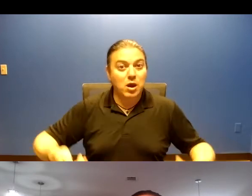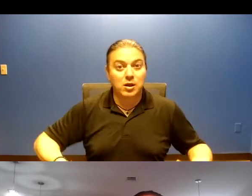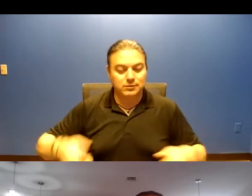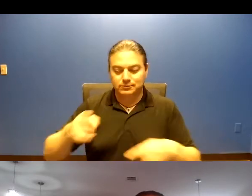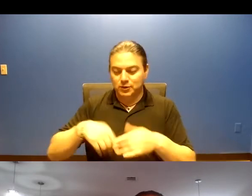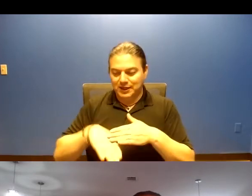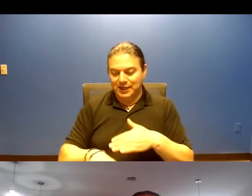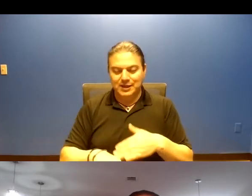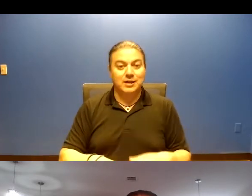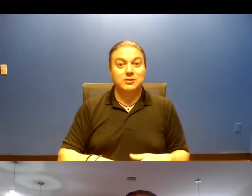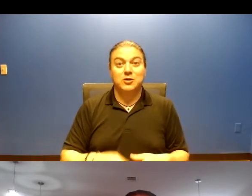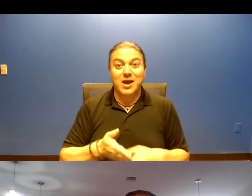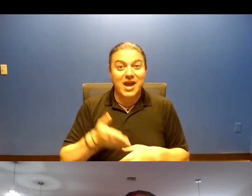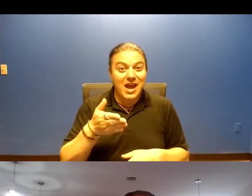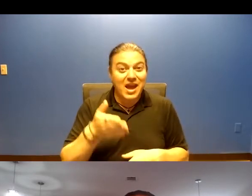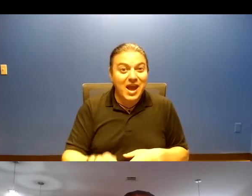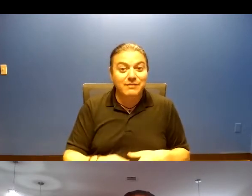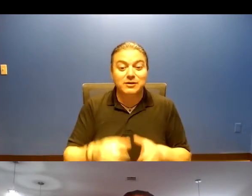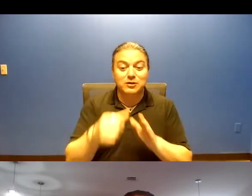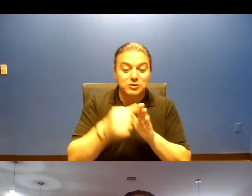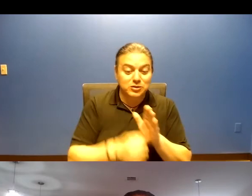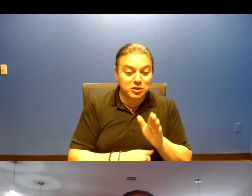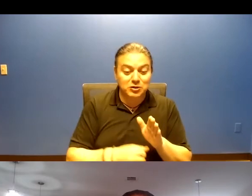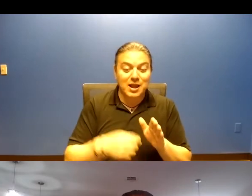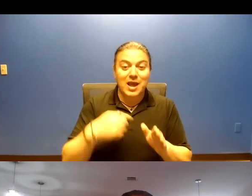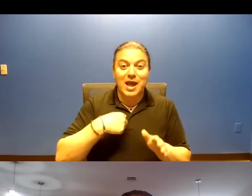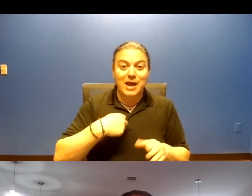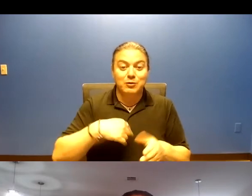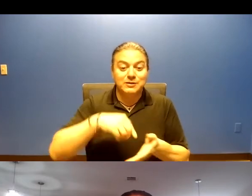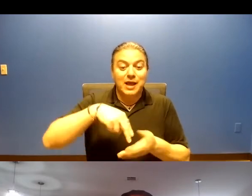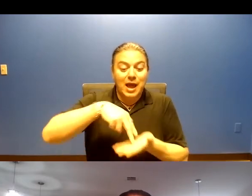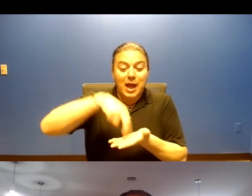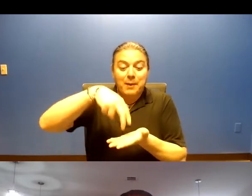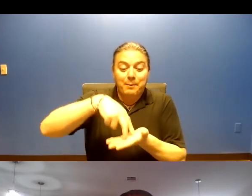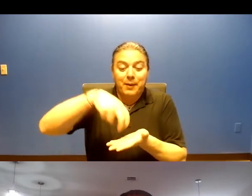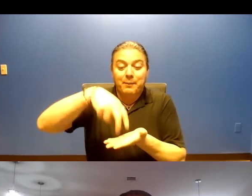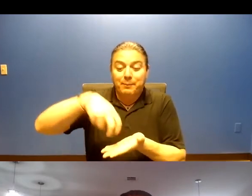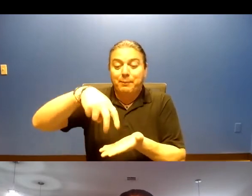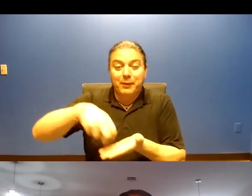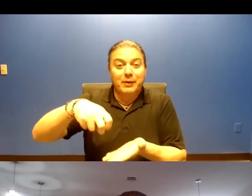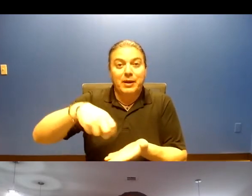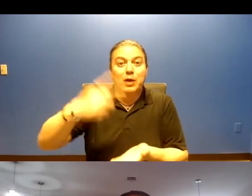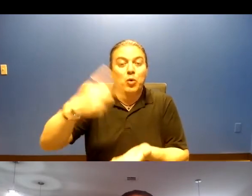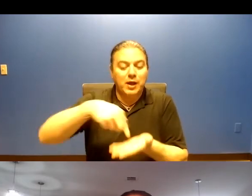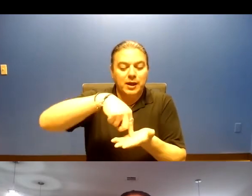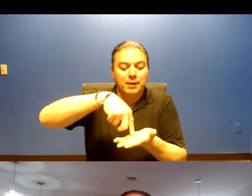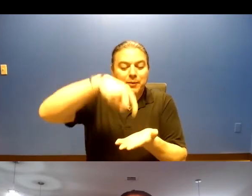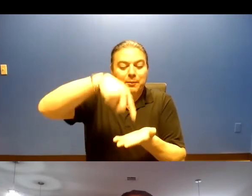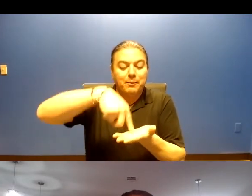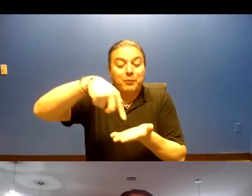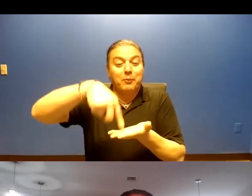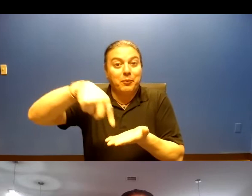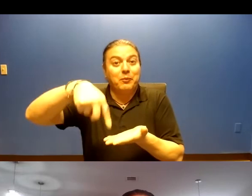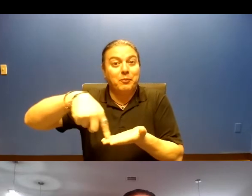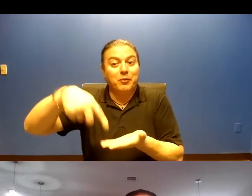hopping sideways into my bathroom on 1 foot with the walker when I was already unstable and risking possibly